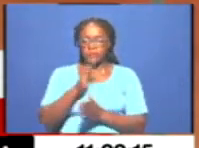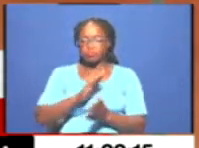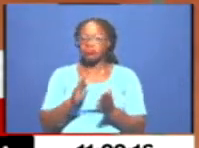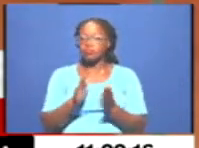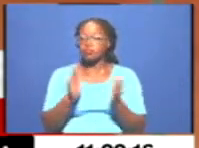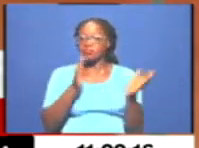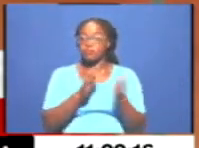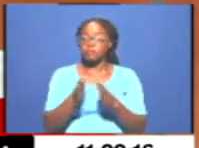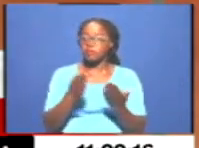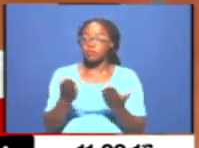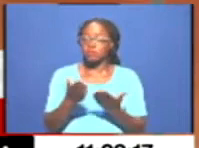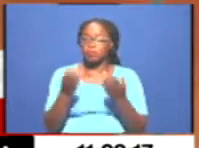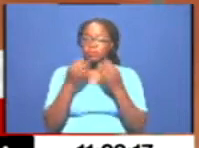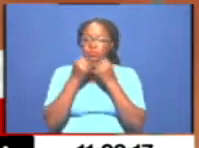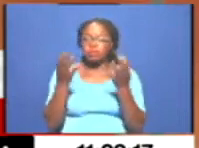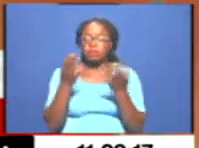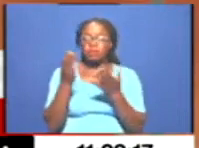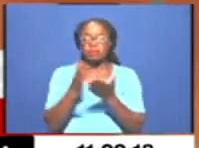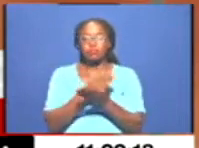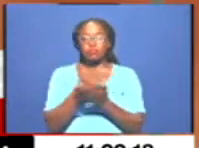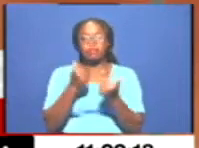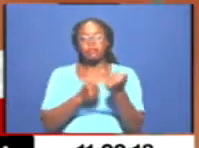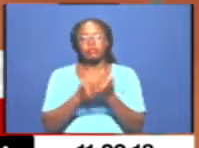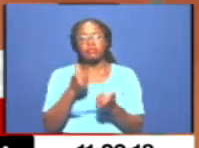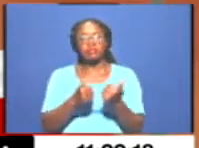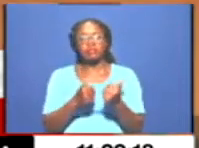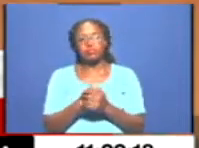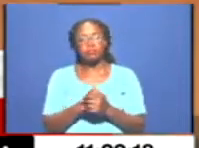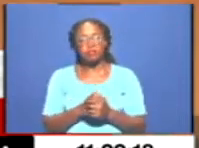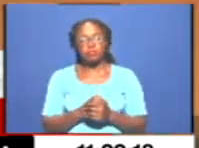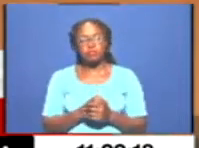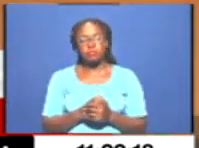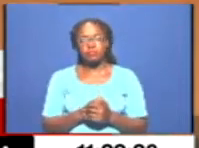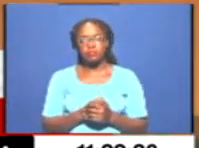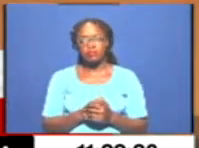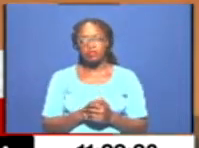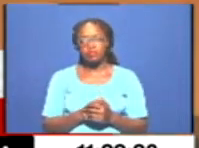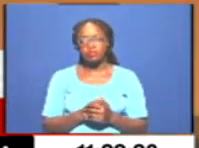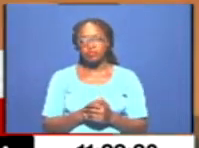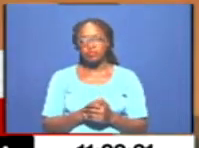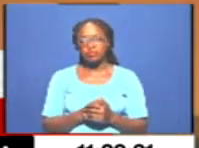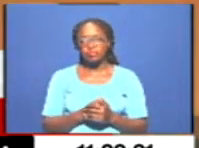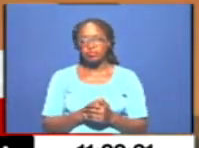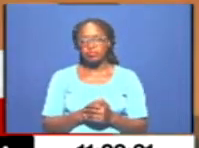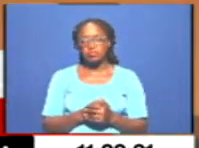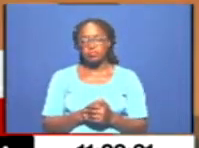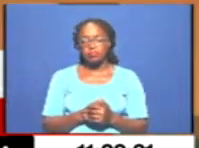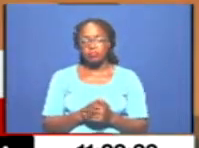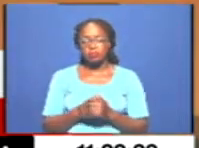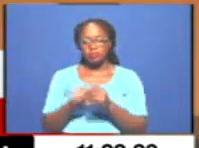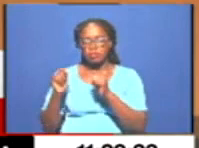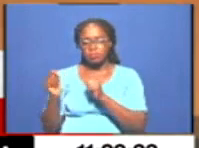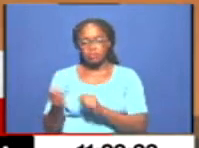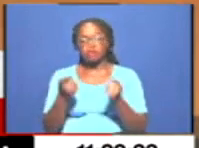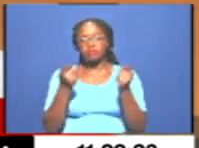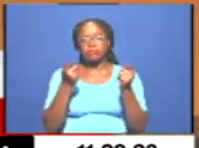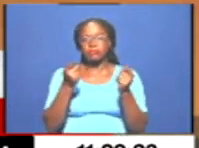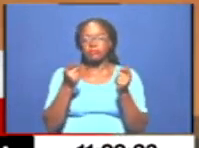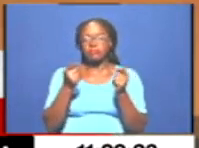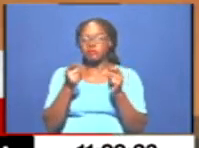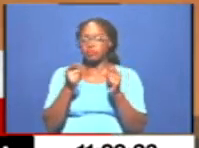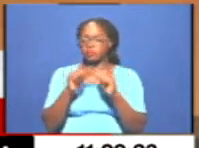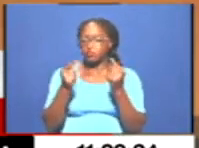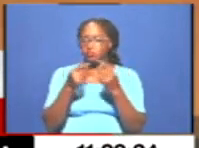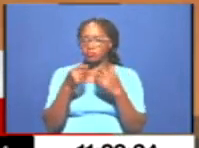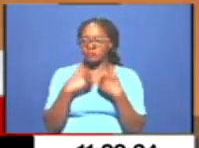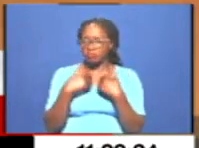and some of the announcements that may be made in due course. Right now, as we speak, we have our cricket team, the women team,